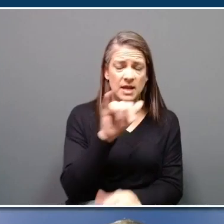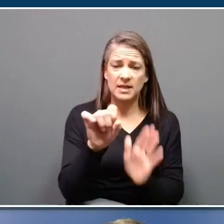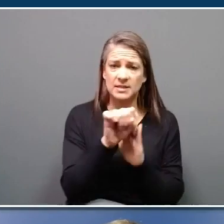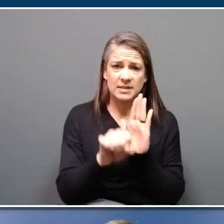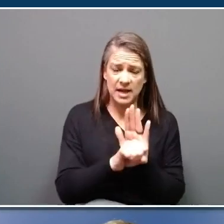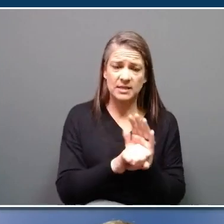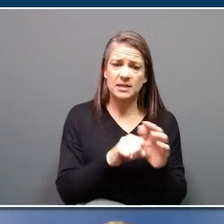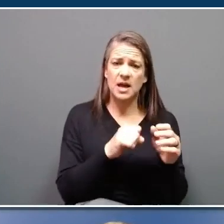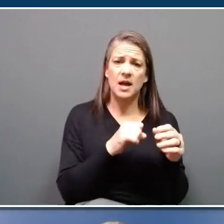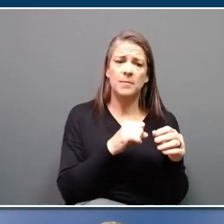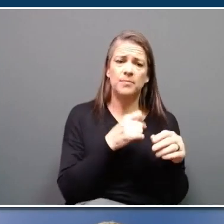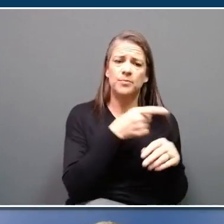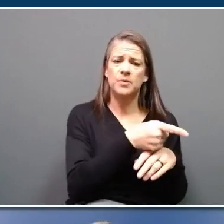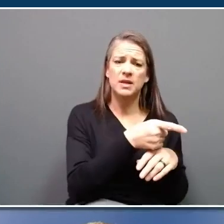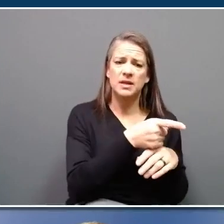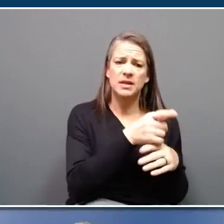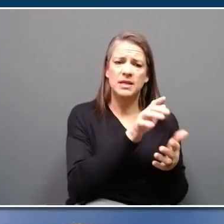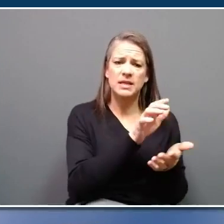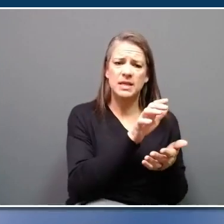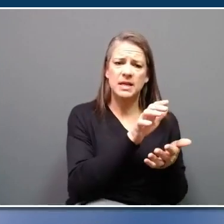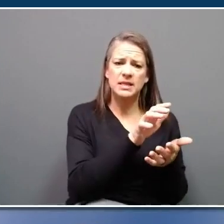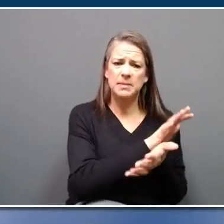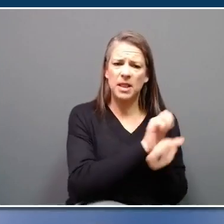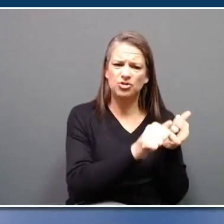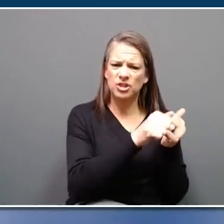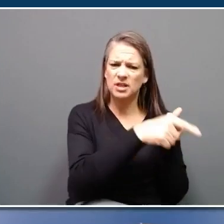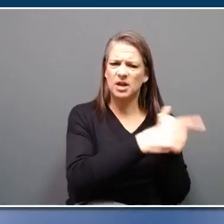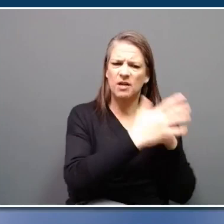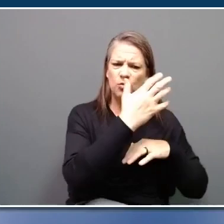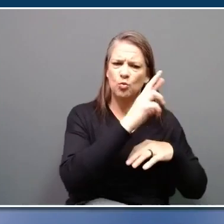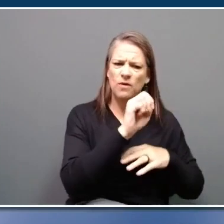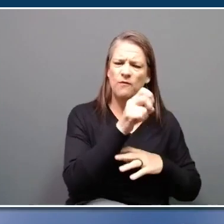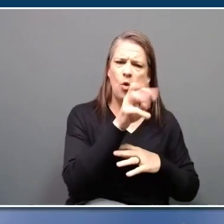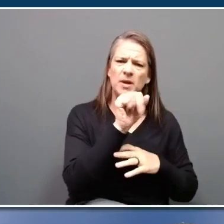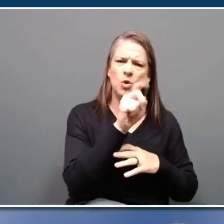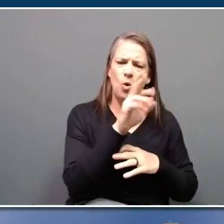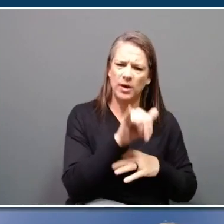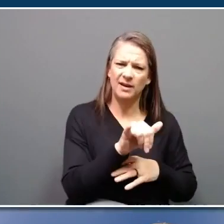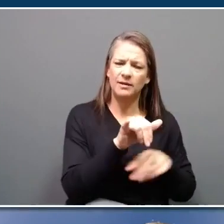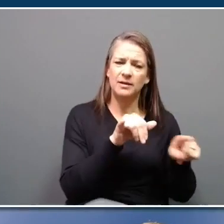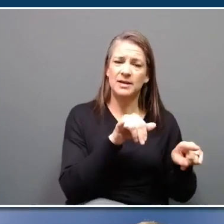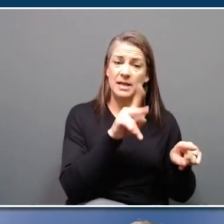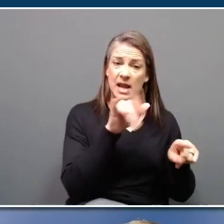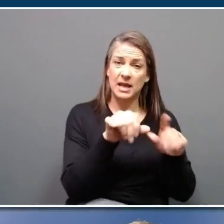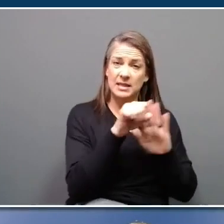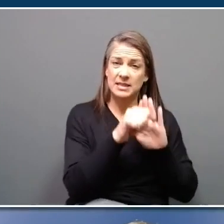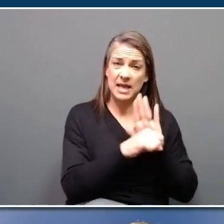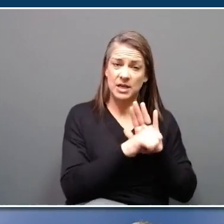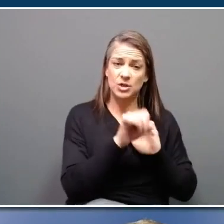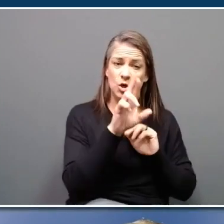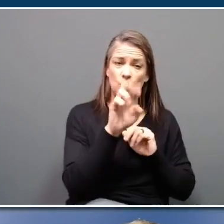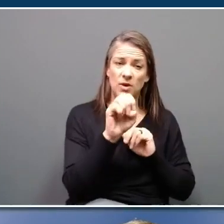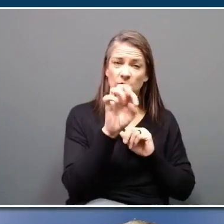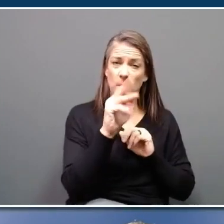demolition. We thought that we were all on board on this one. This was a surprise. The Kentucky State Reformatory's fallen down.